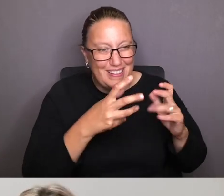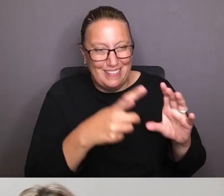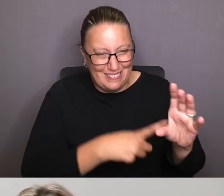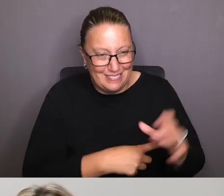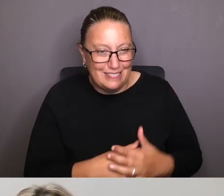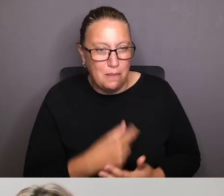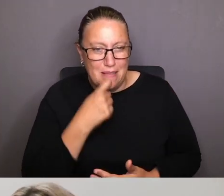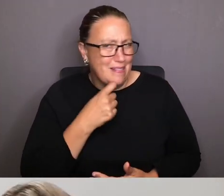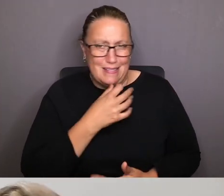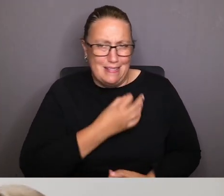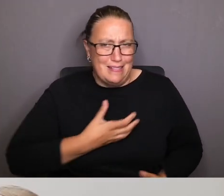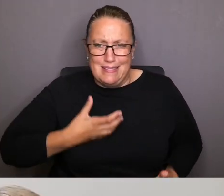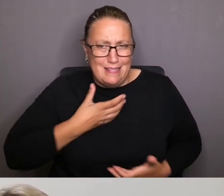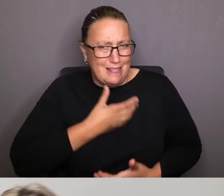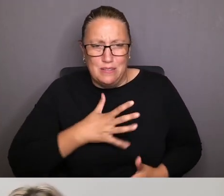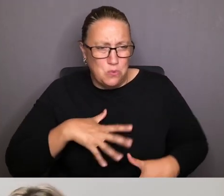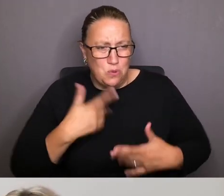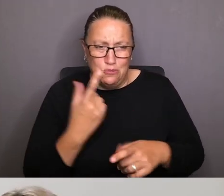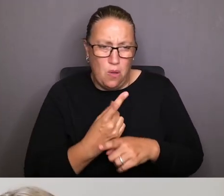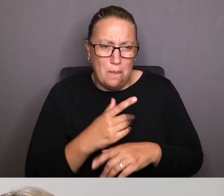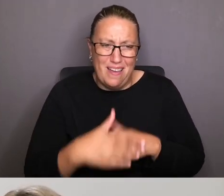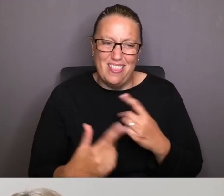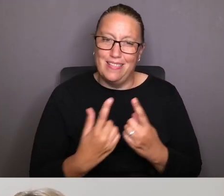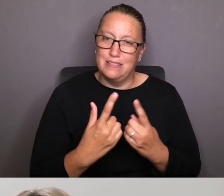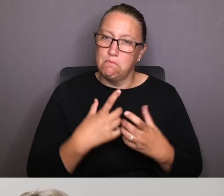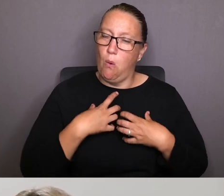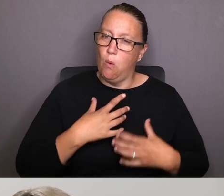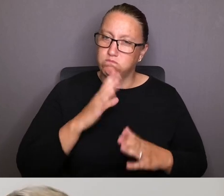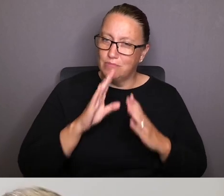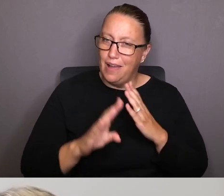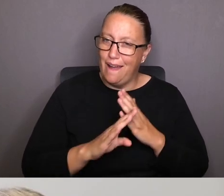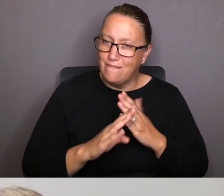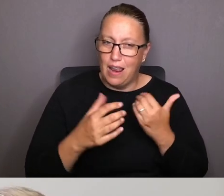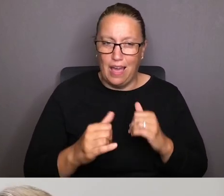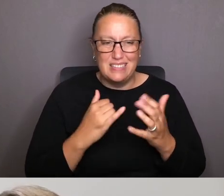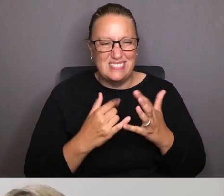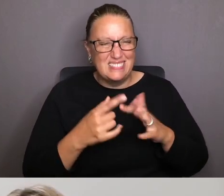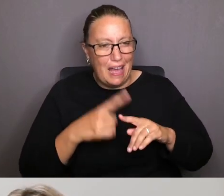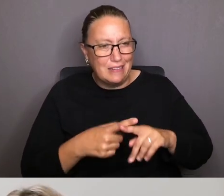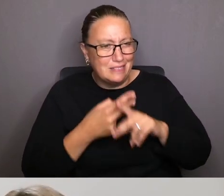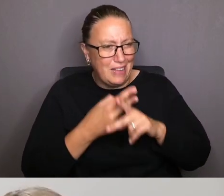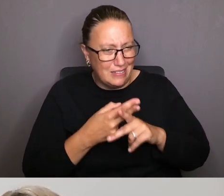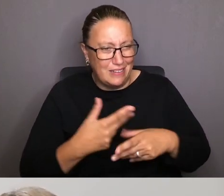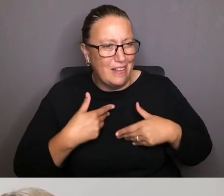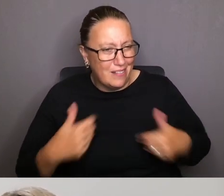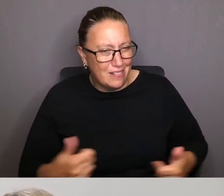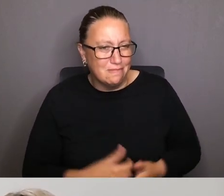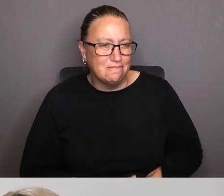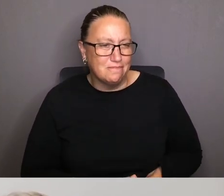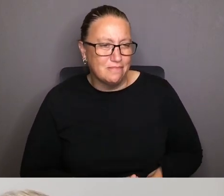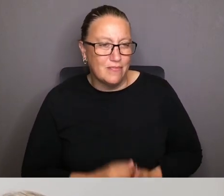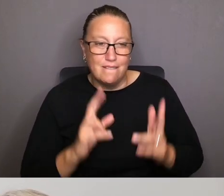a GP that maybe is their family GP, maybe they've had for a really long time, so it can be a little bit uncomfortable for them to talk about matters that are a bit